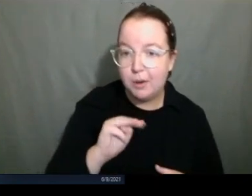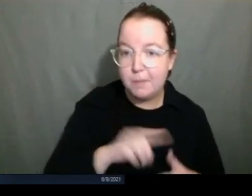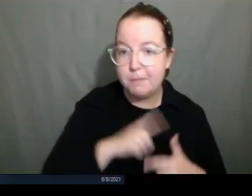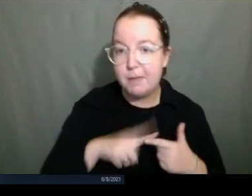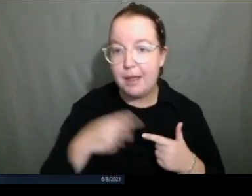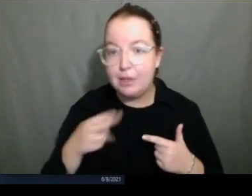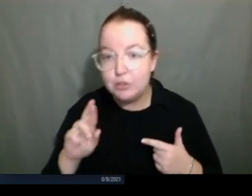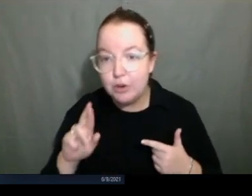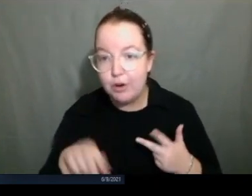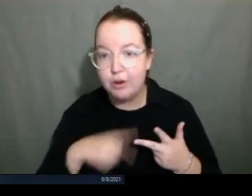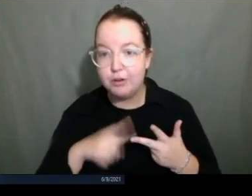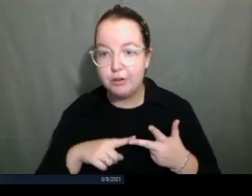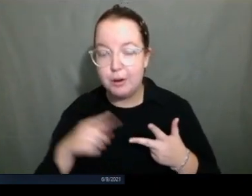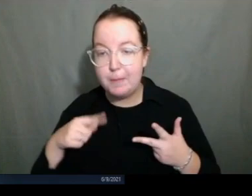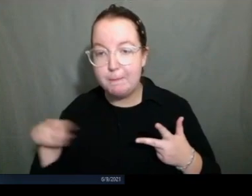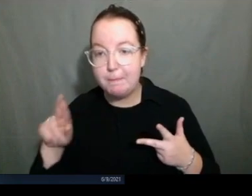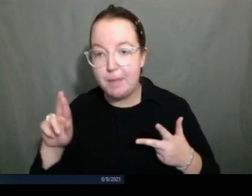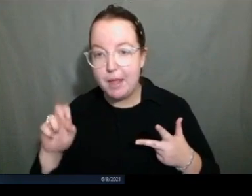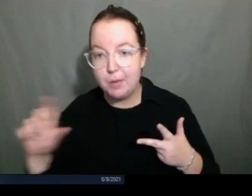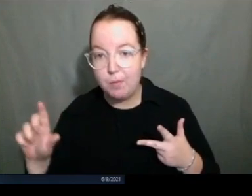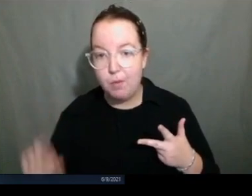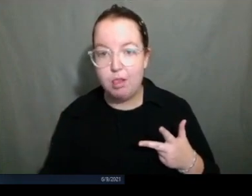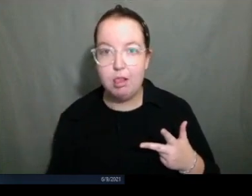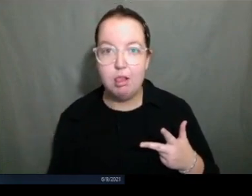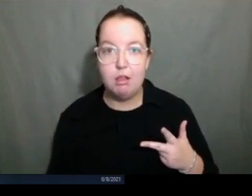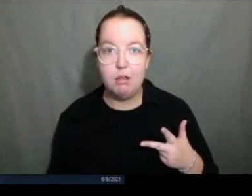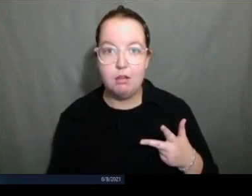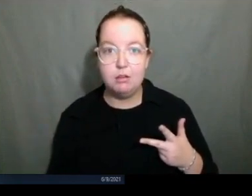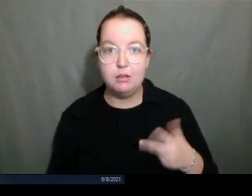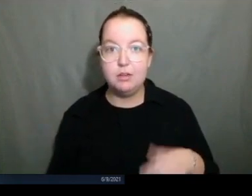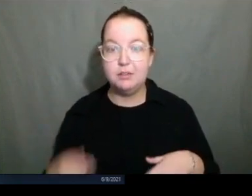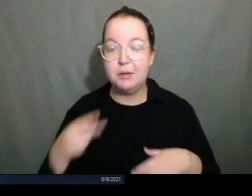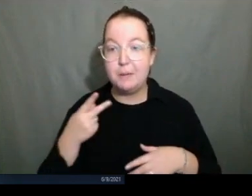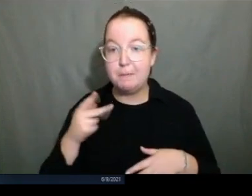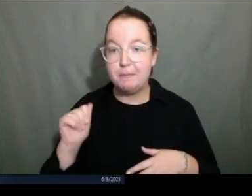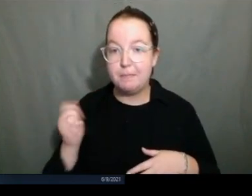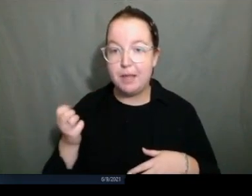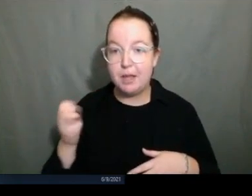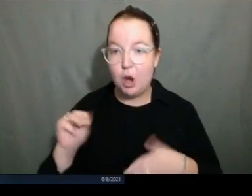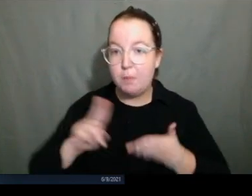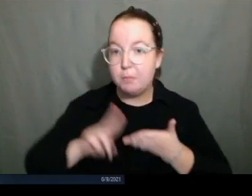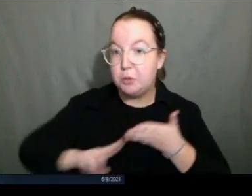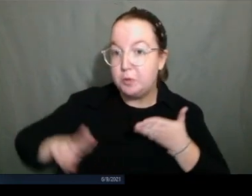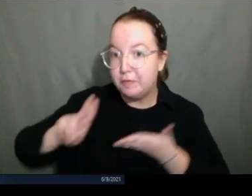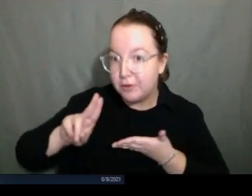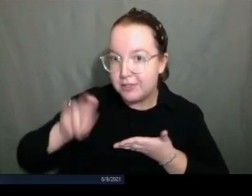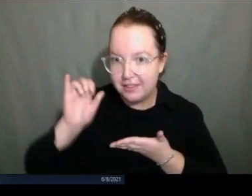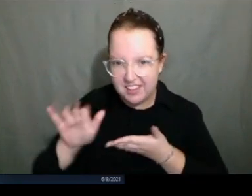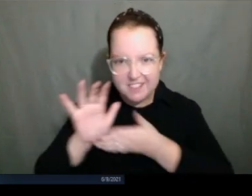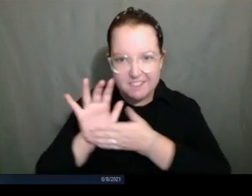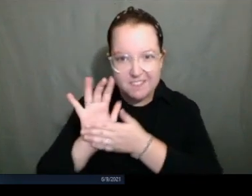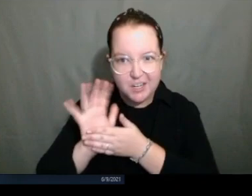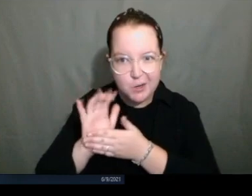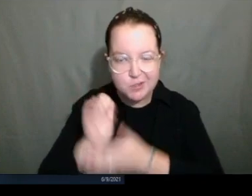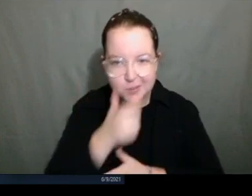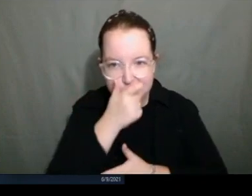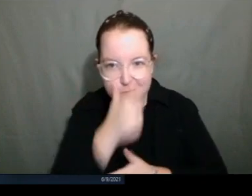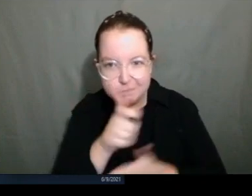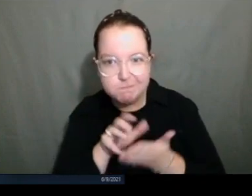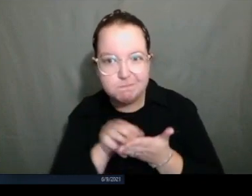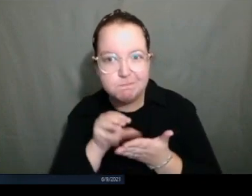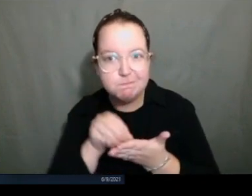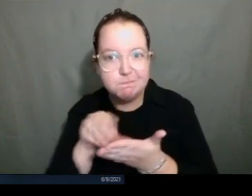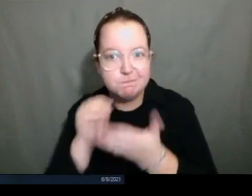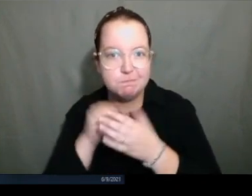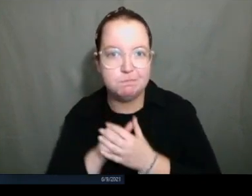payroll related. So first resource is PayCom University, which is all of our videos in the system. You can access those by